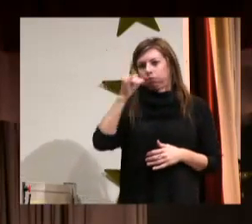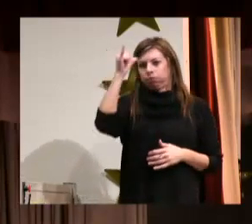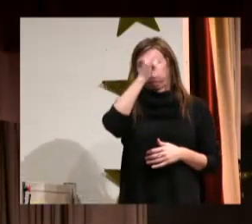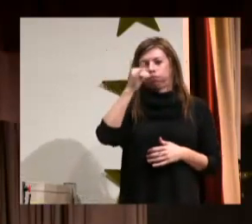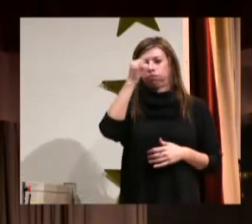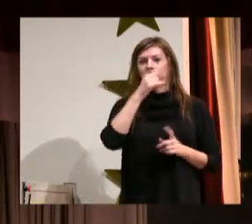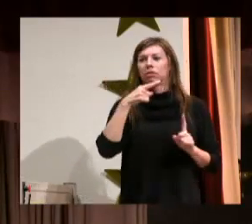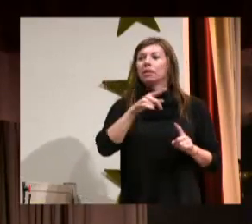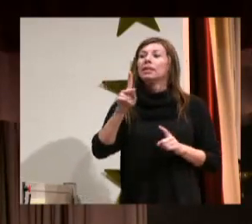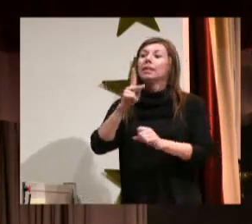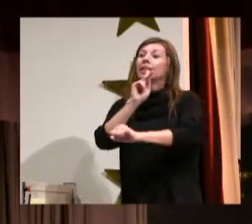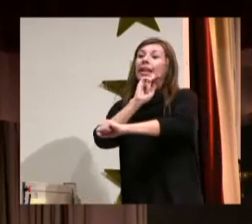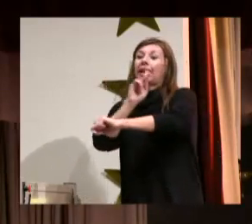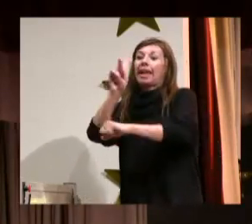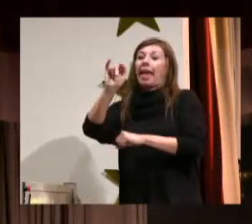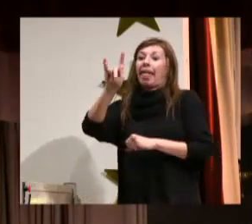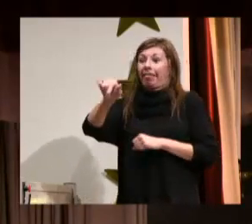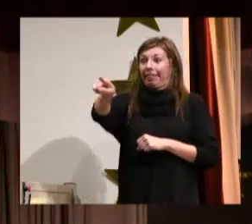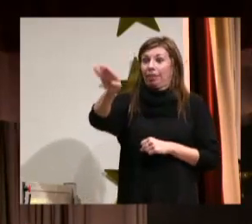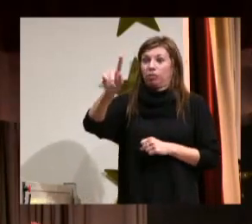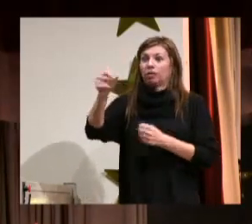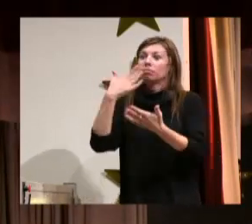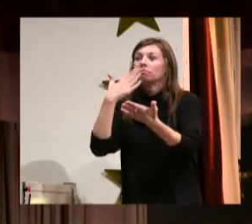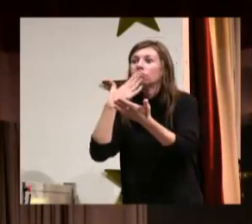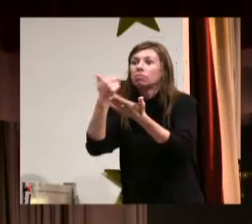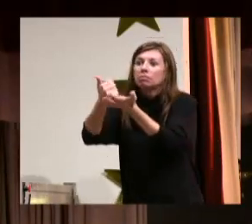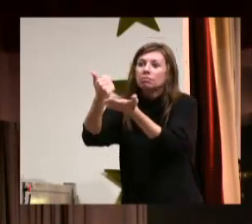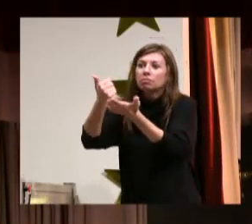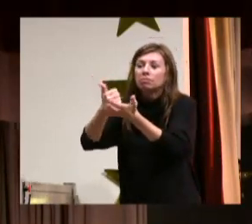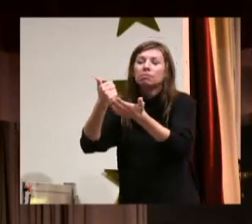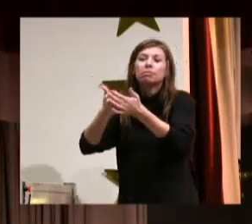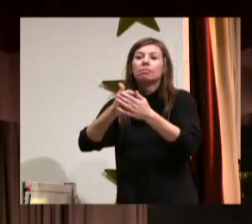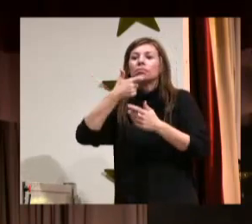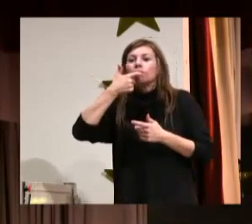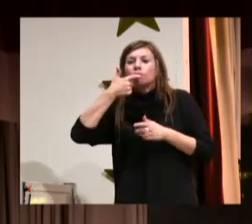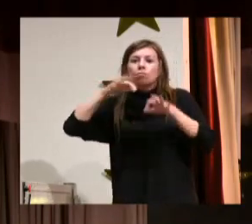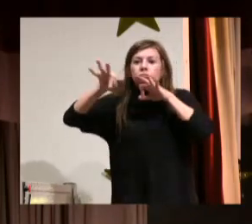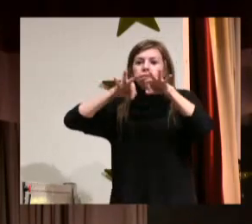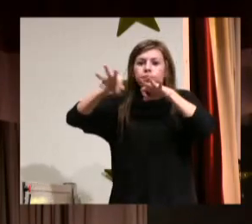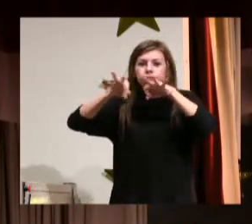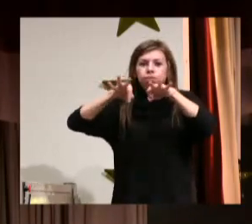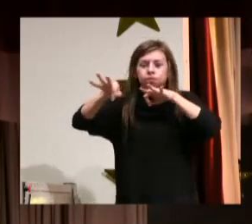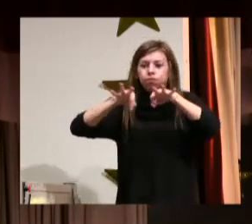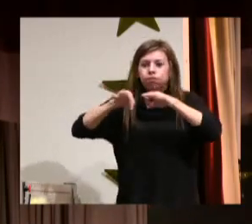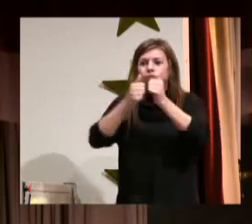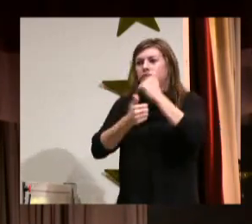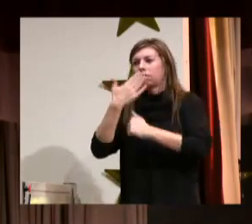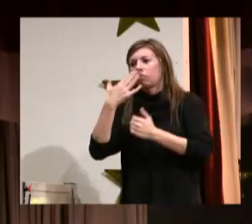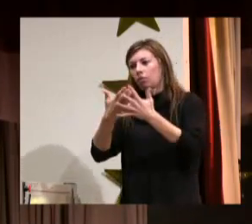Kathy Bristol, thank you so much for all your help with everything. And right now with the audio description, thank you.